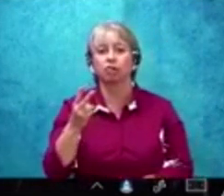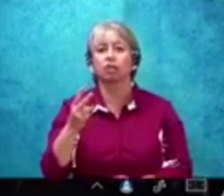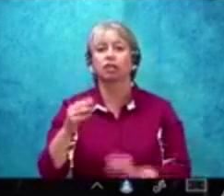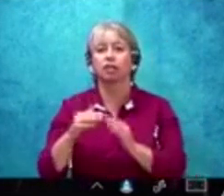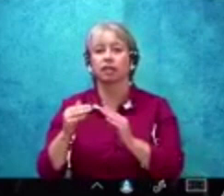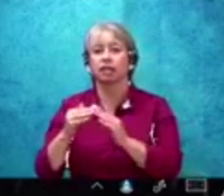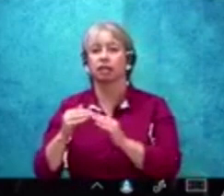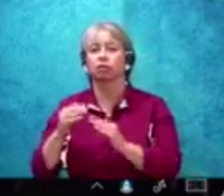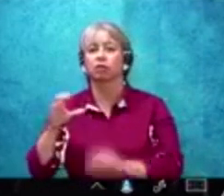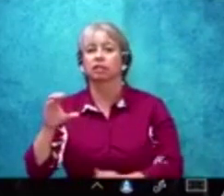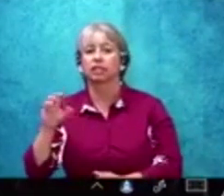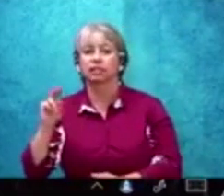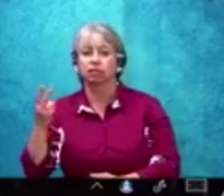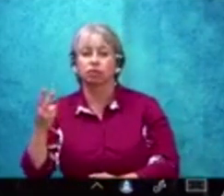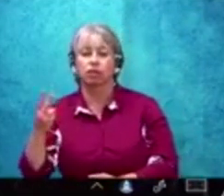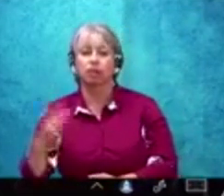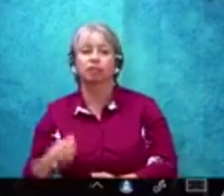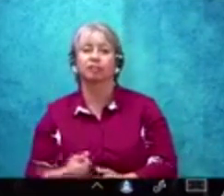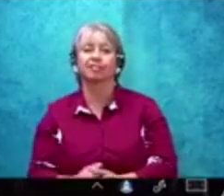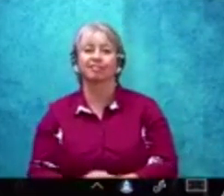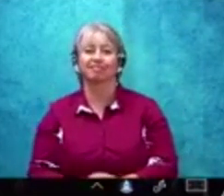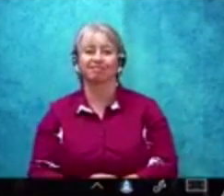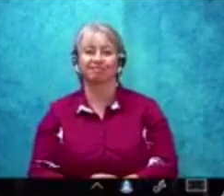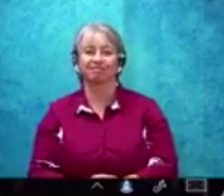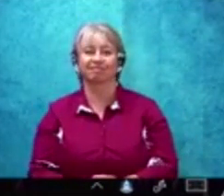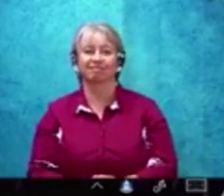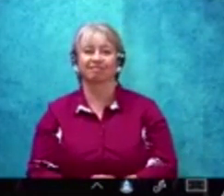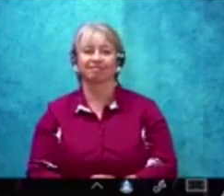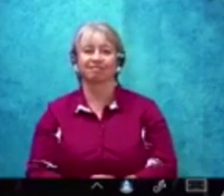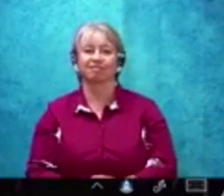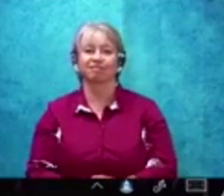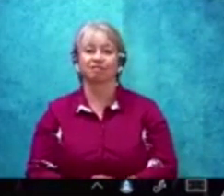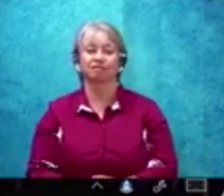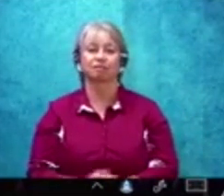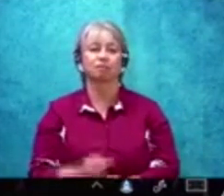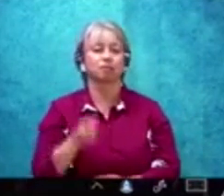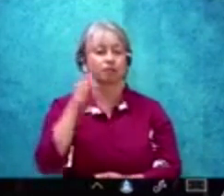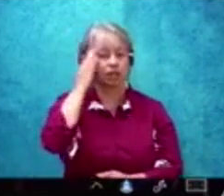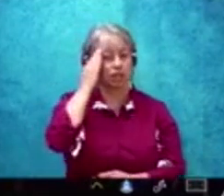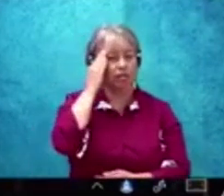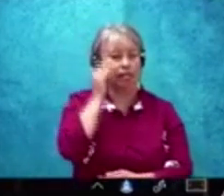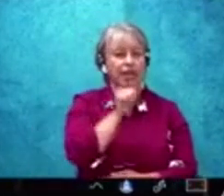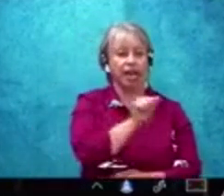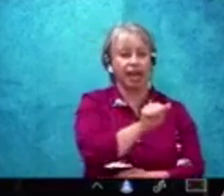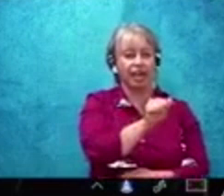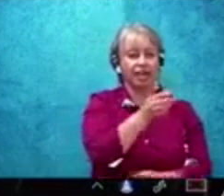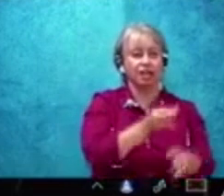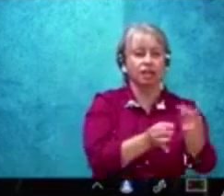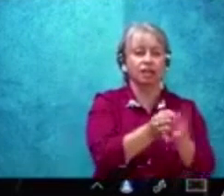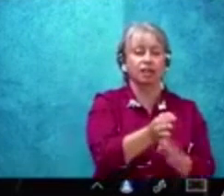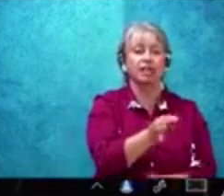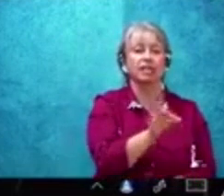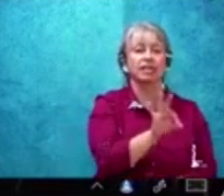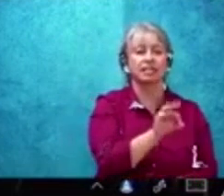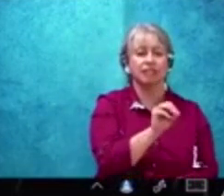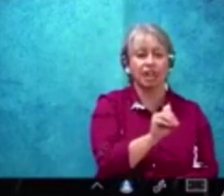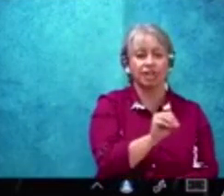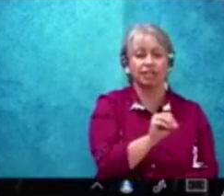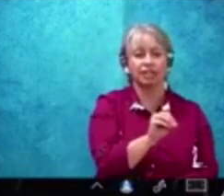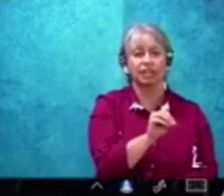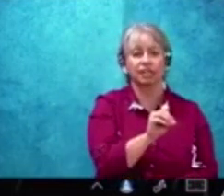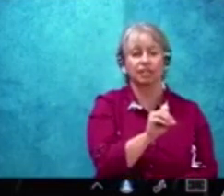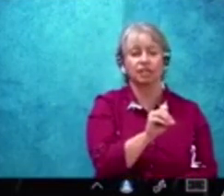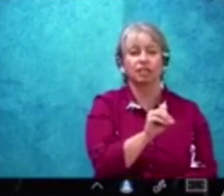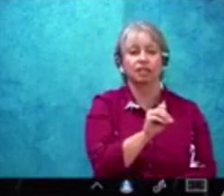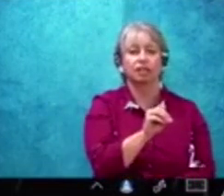equals c squared. We know that a squared is 90. In this